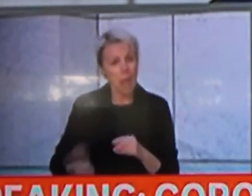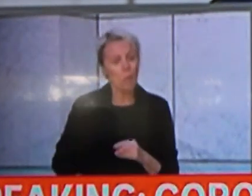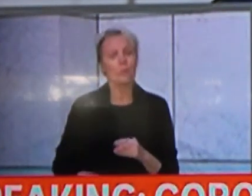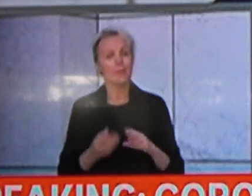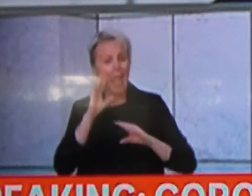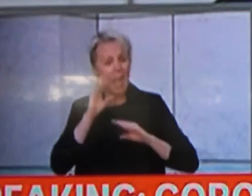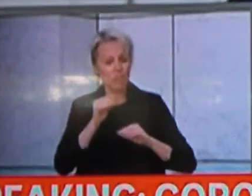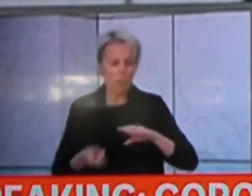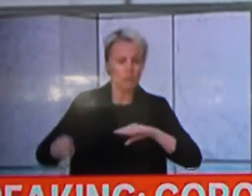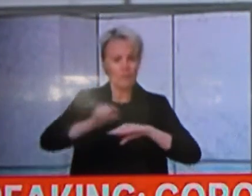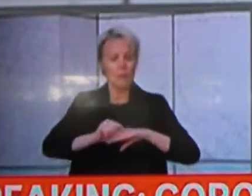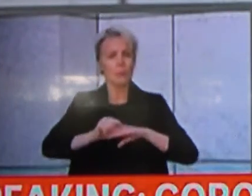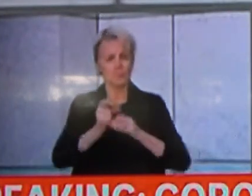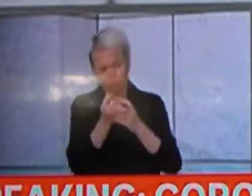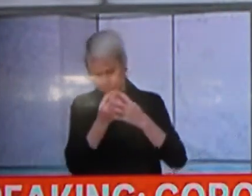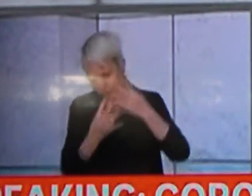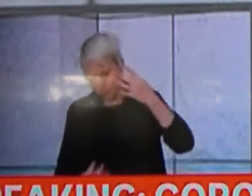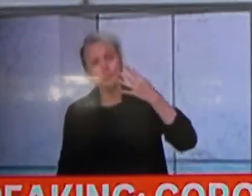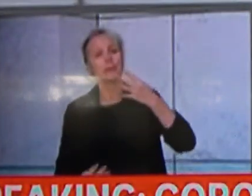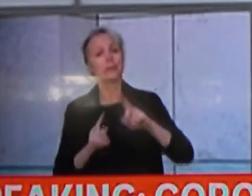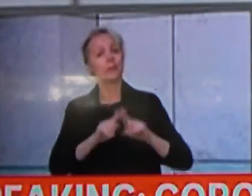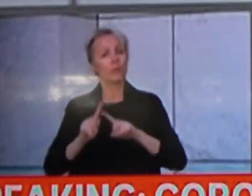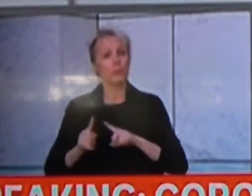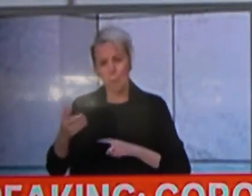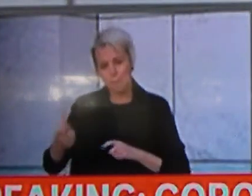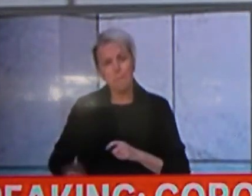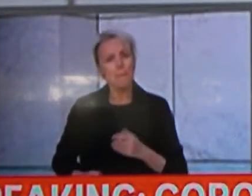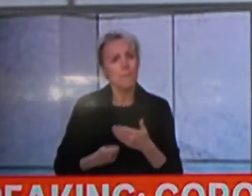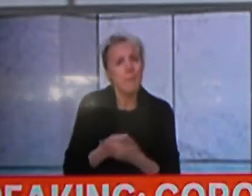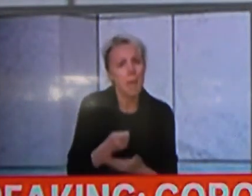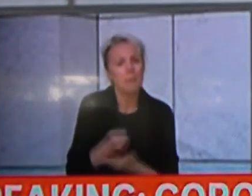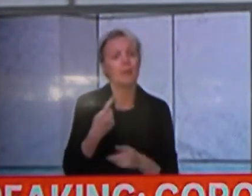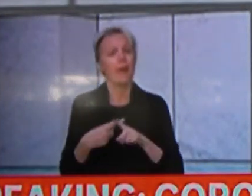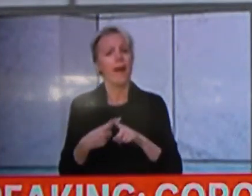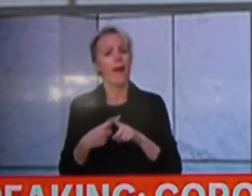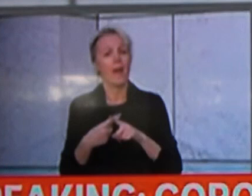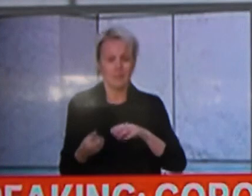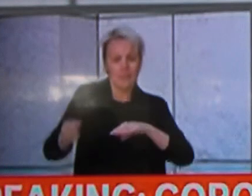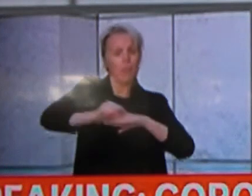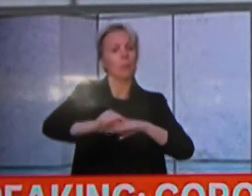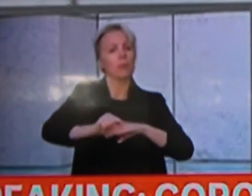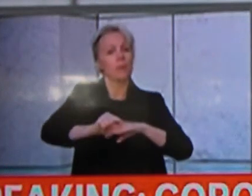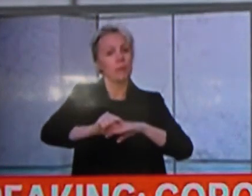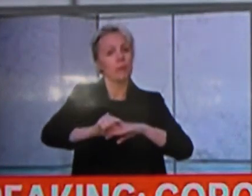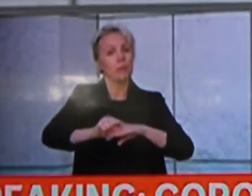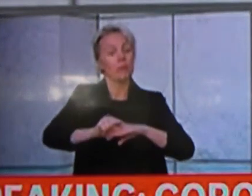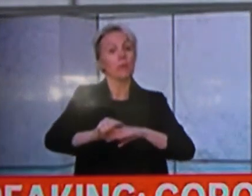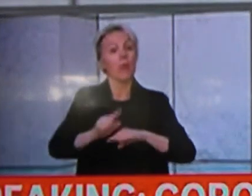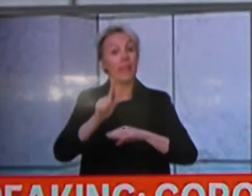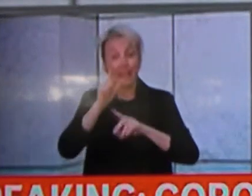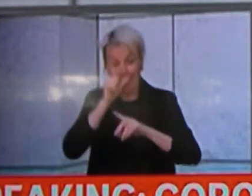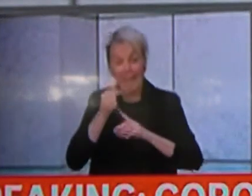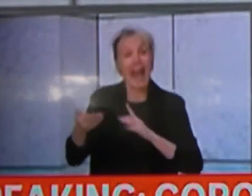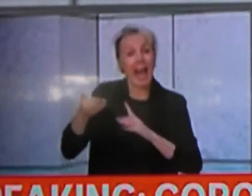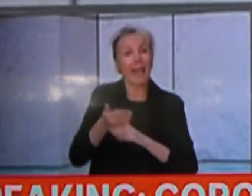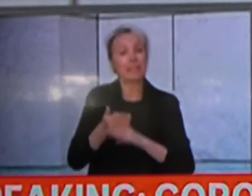education supplements, there's a range of other payments and supplements that are triggered by getting access to the job seeker payment. And so